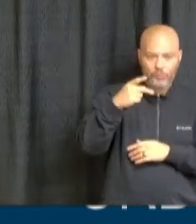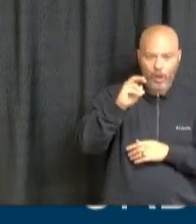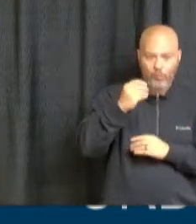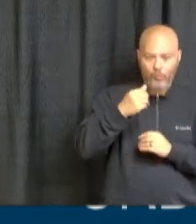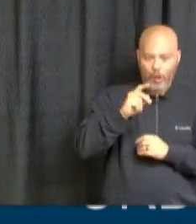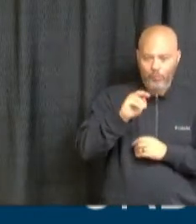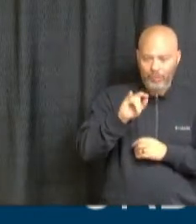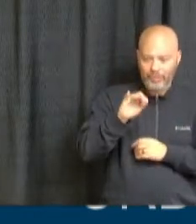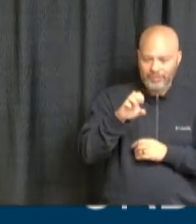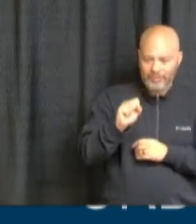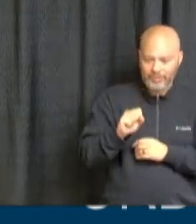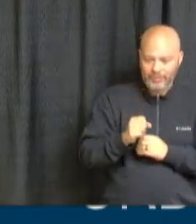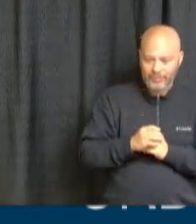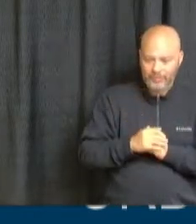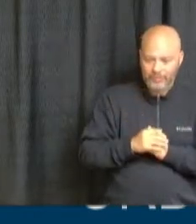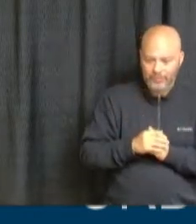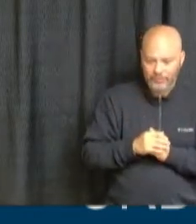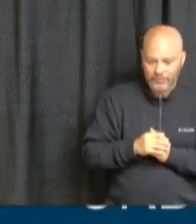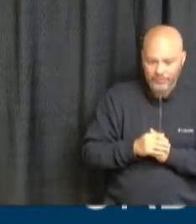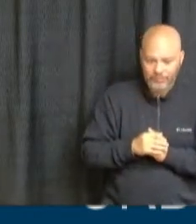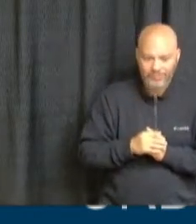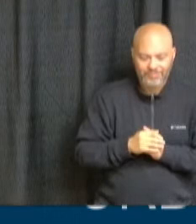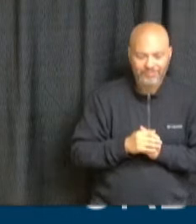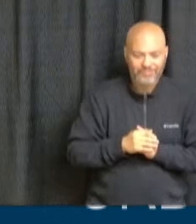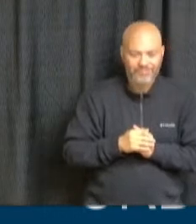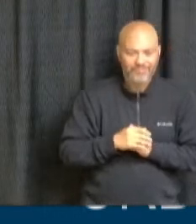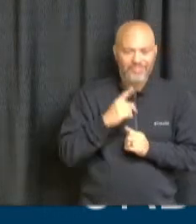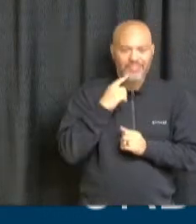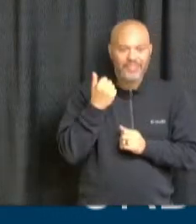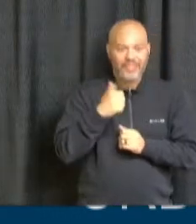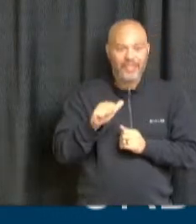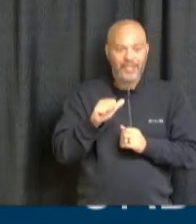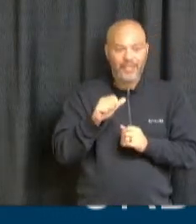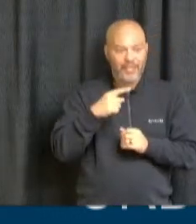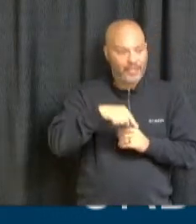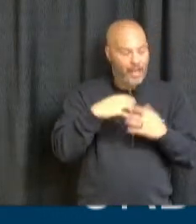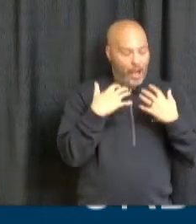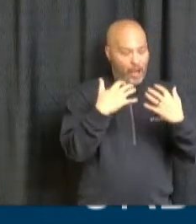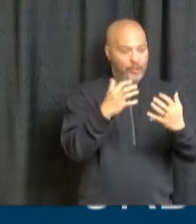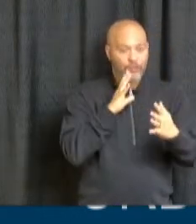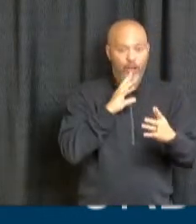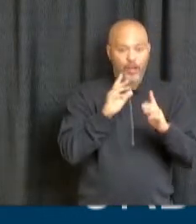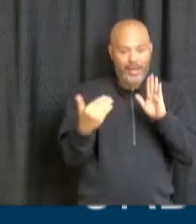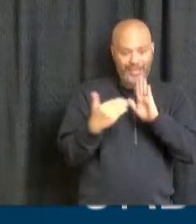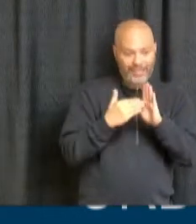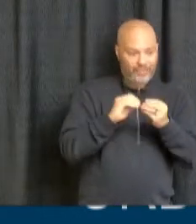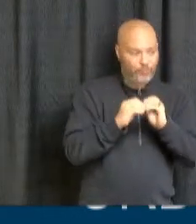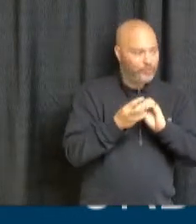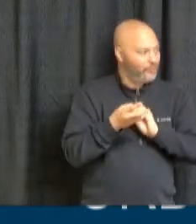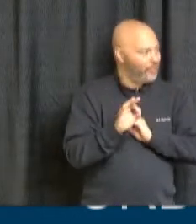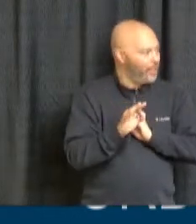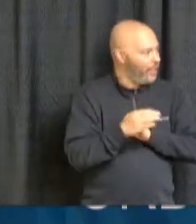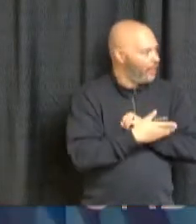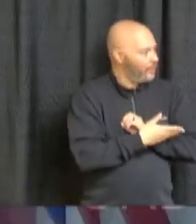speak in favor of ordinance 79? Anyone in the audience wish to speak against ordinance